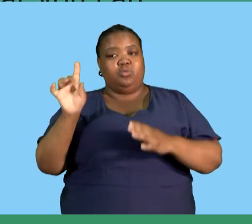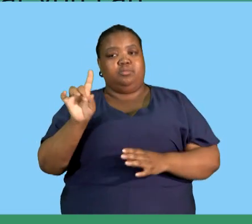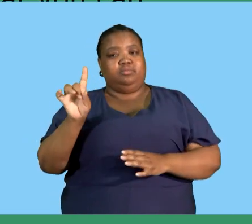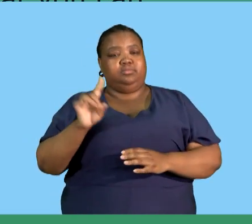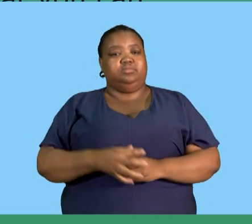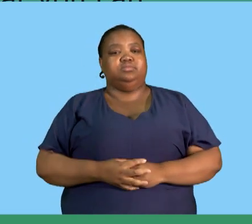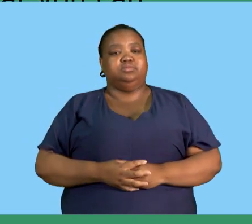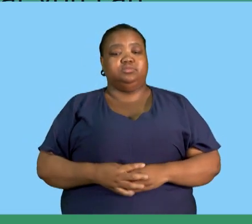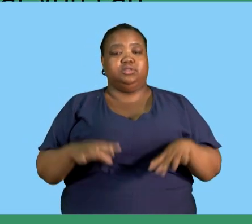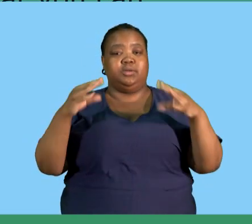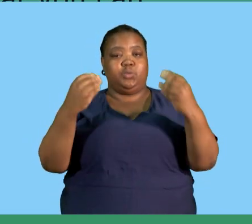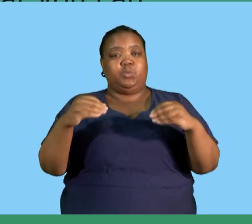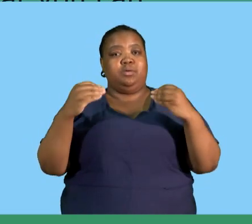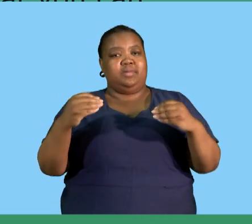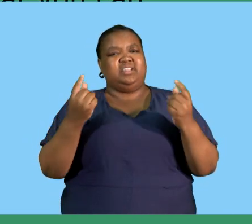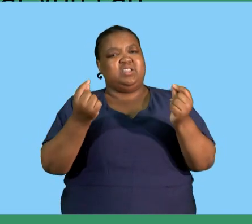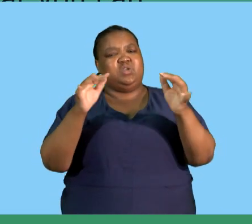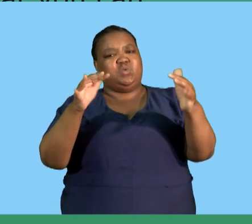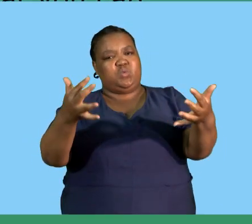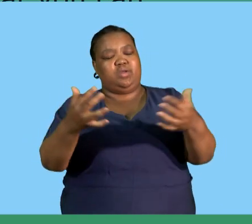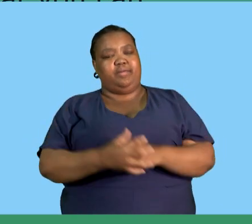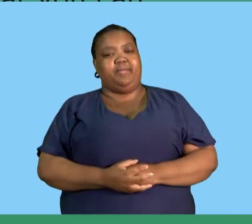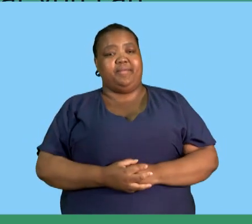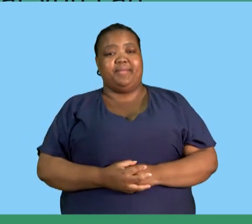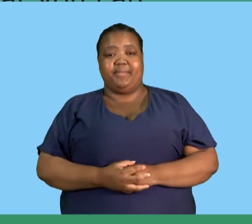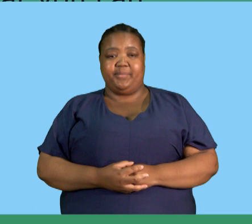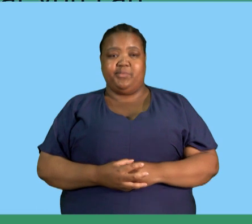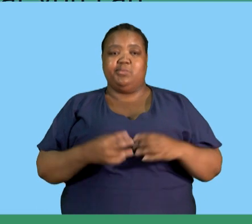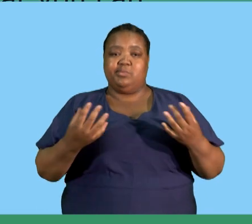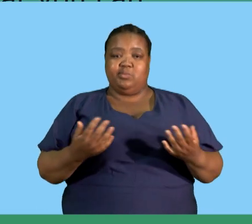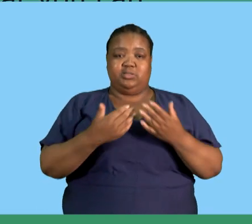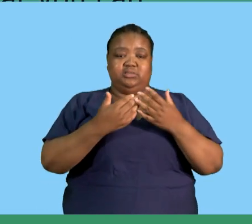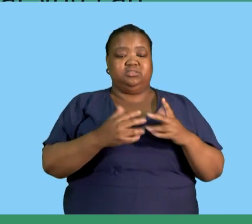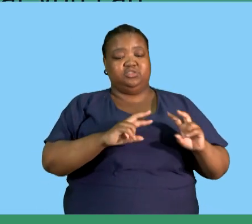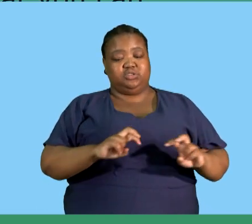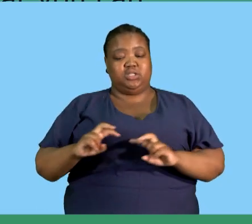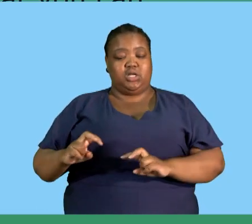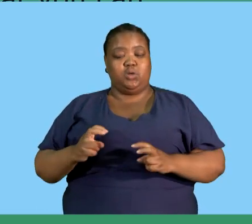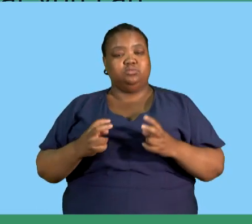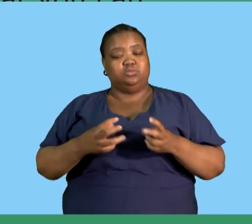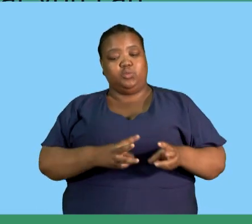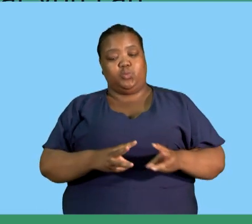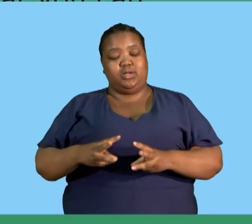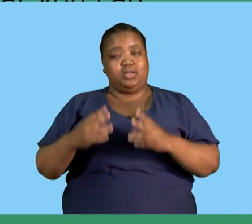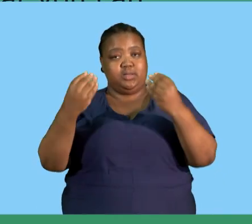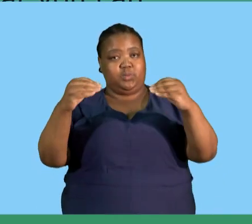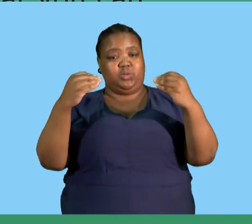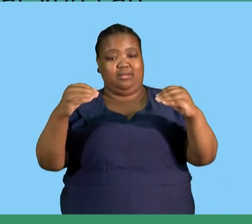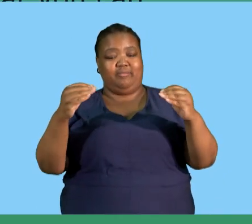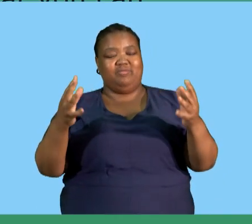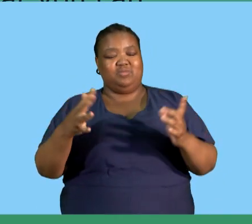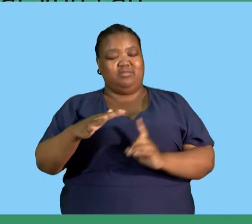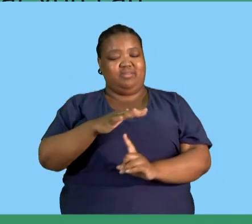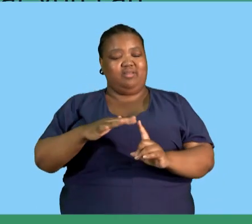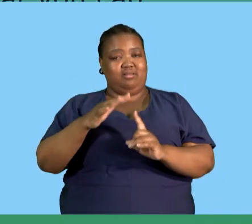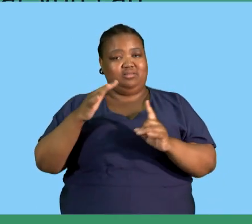should be on how the business should do this. I repeat, when studying ways in which businesses should create